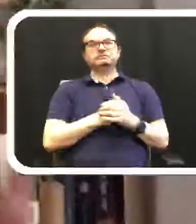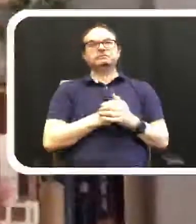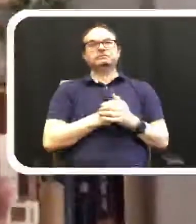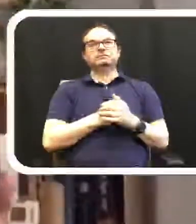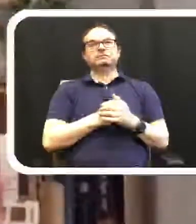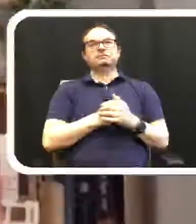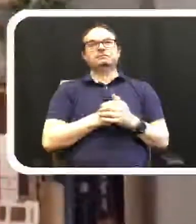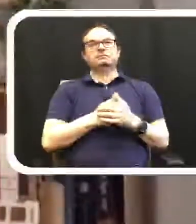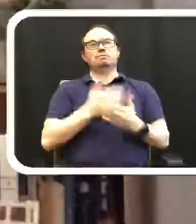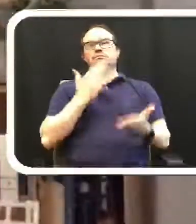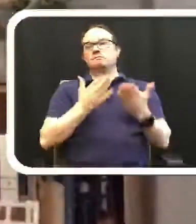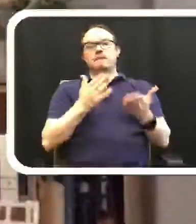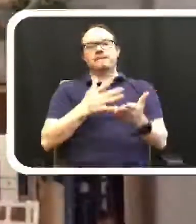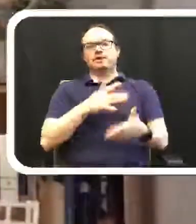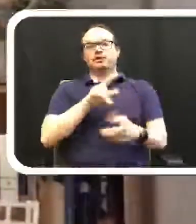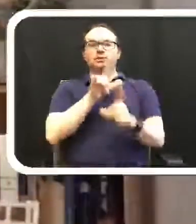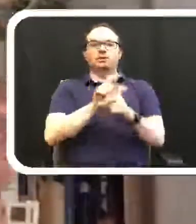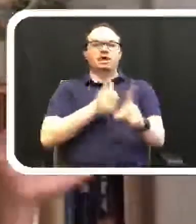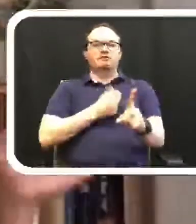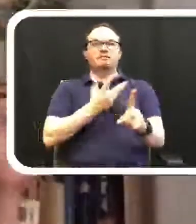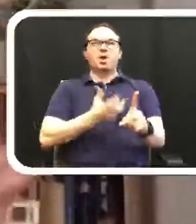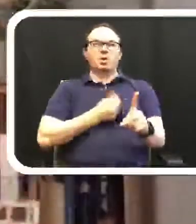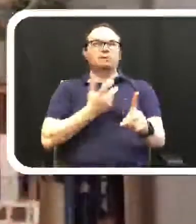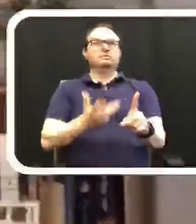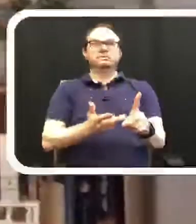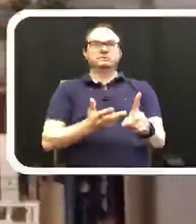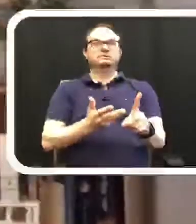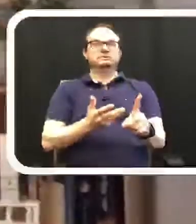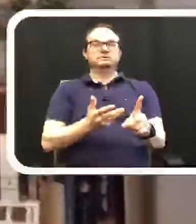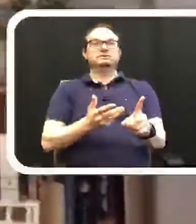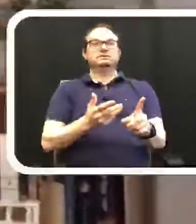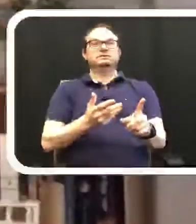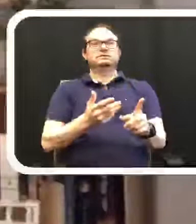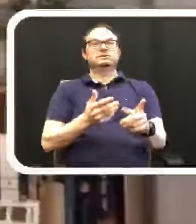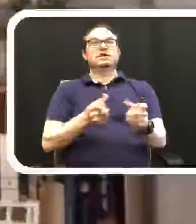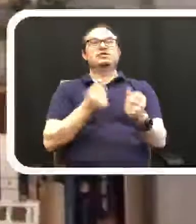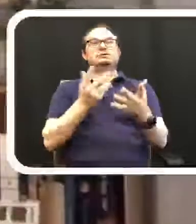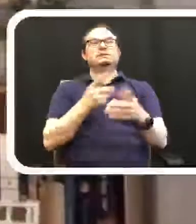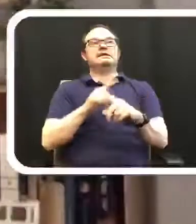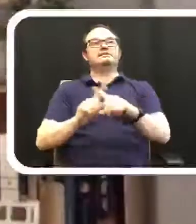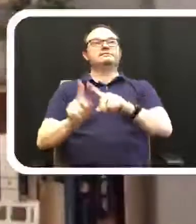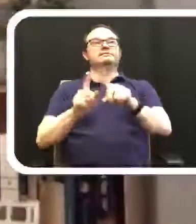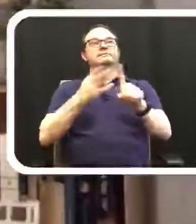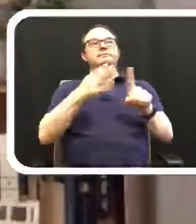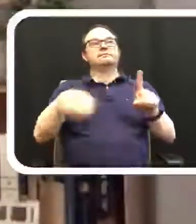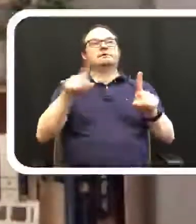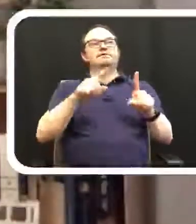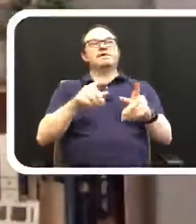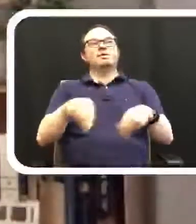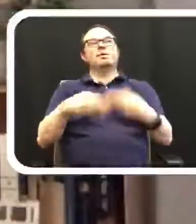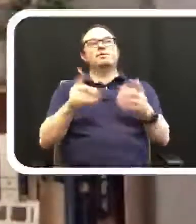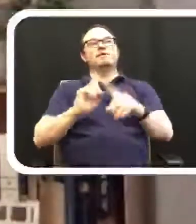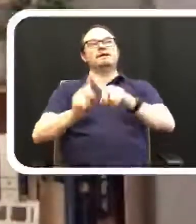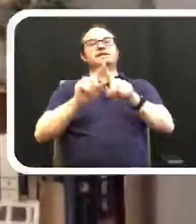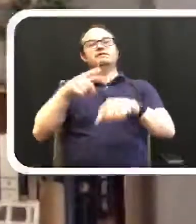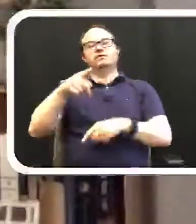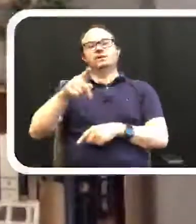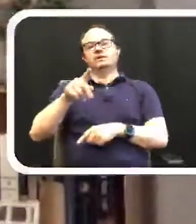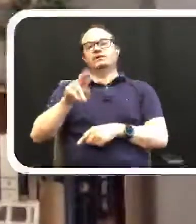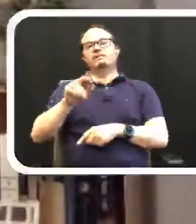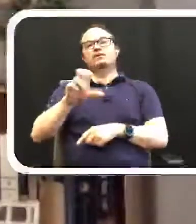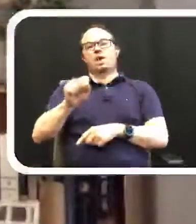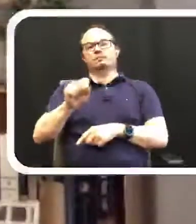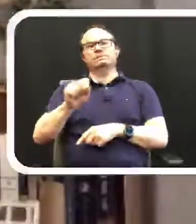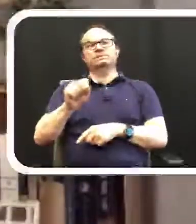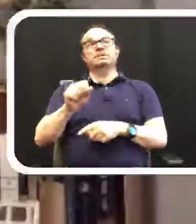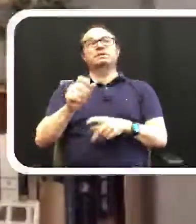use prompts, and there are lots and lots of websites out there that will provide even daily prompts. And so a lot of writers